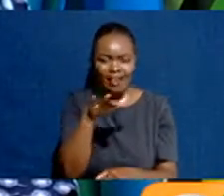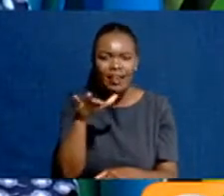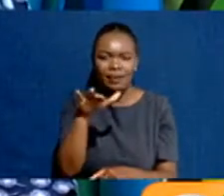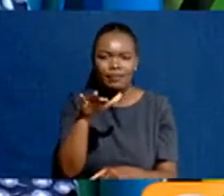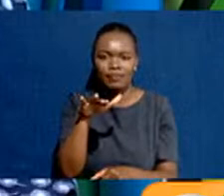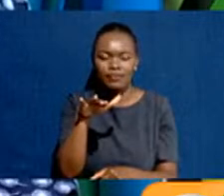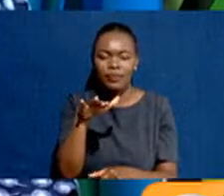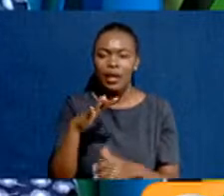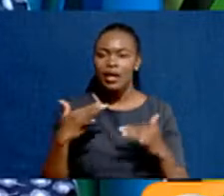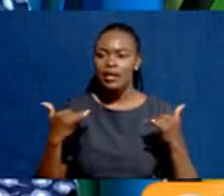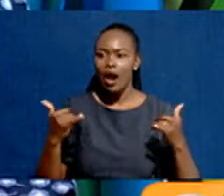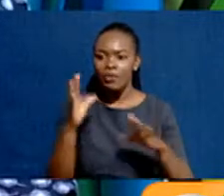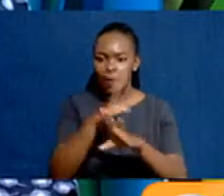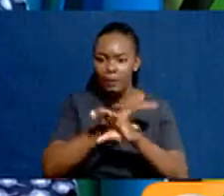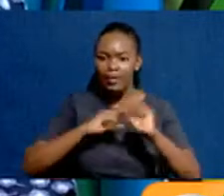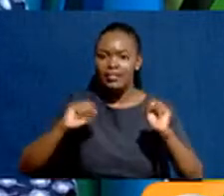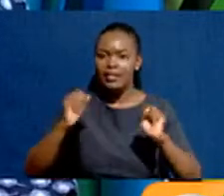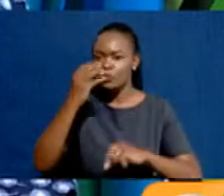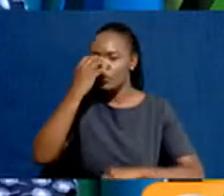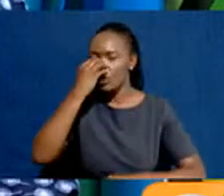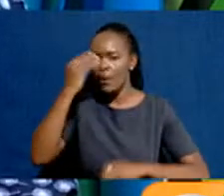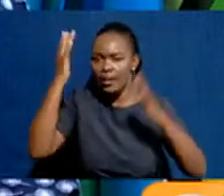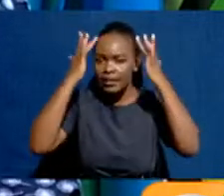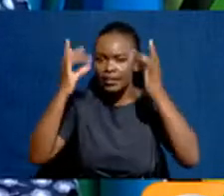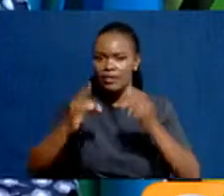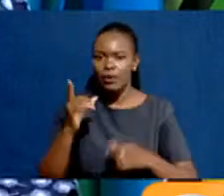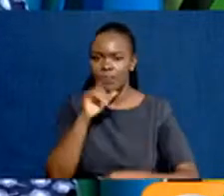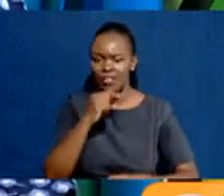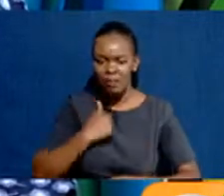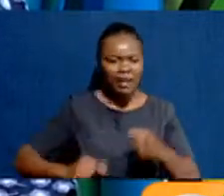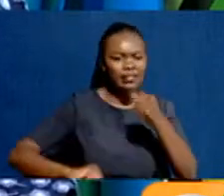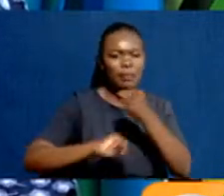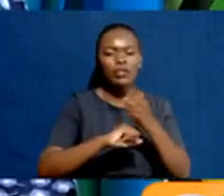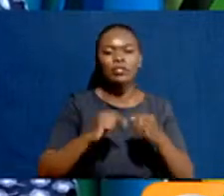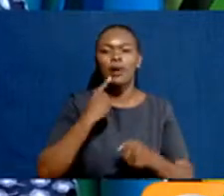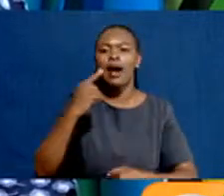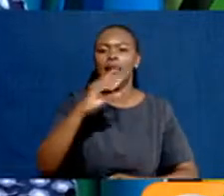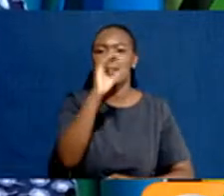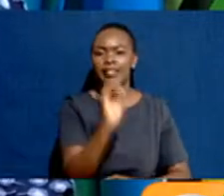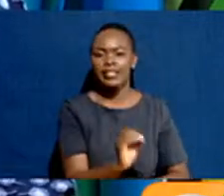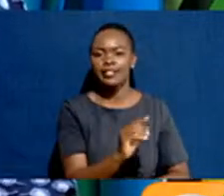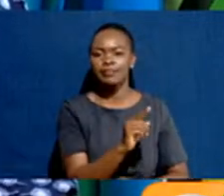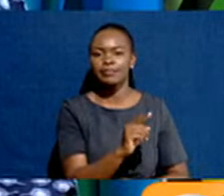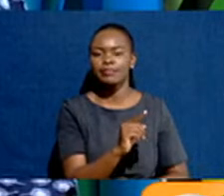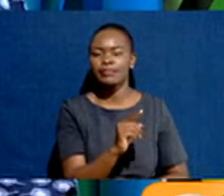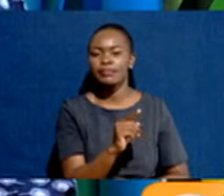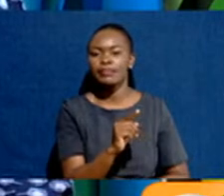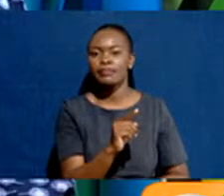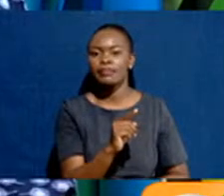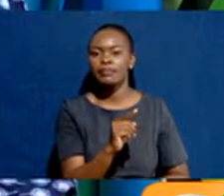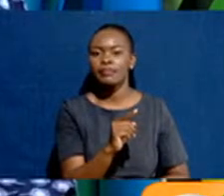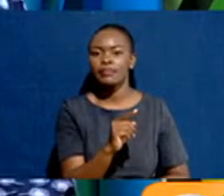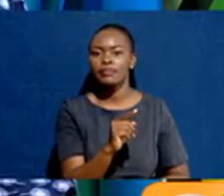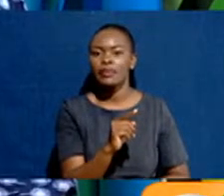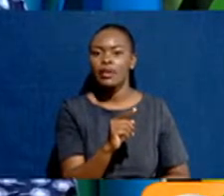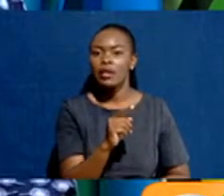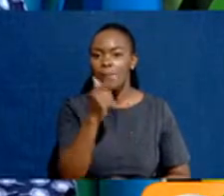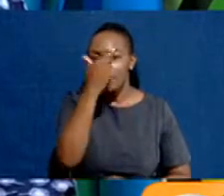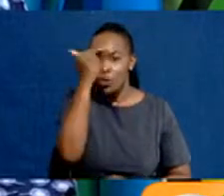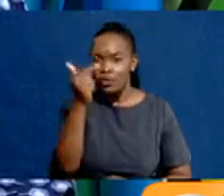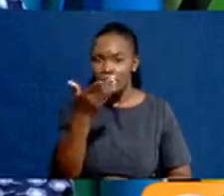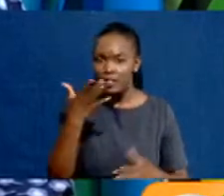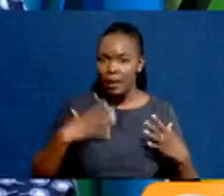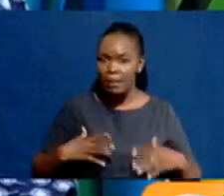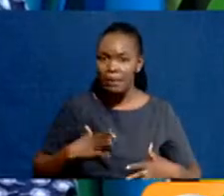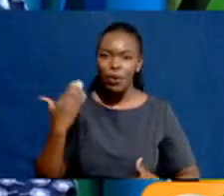President William Ruto has made a decision, and I support him 100%, that this cattle rustling and